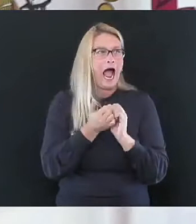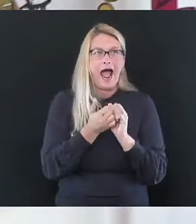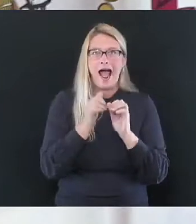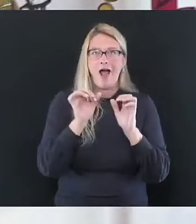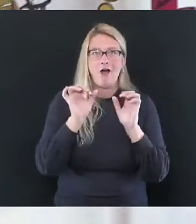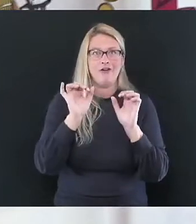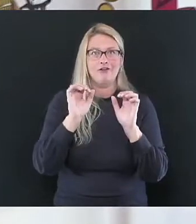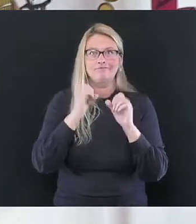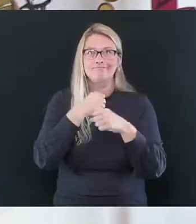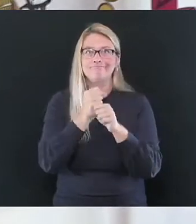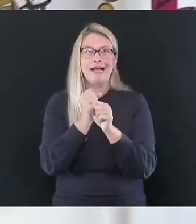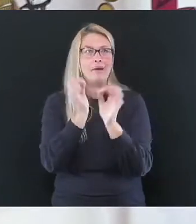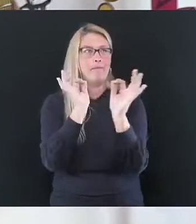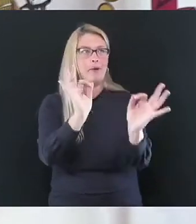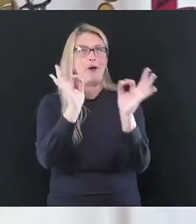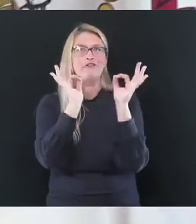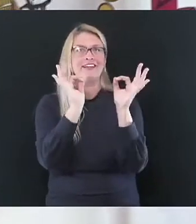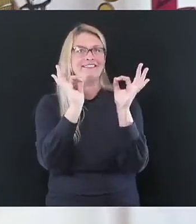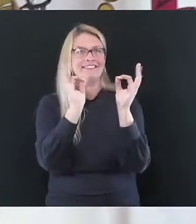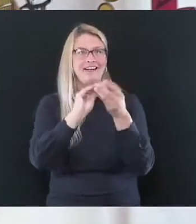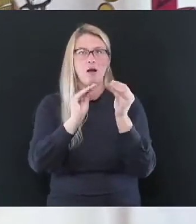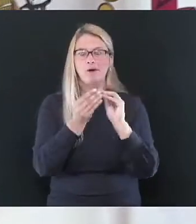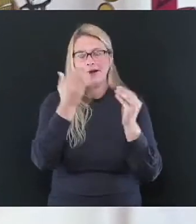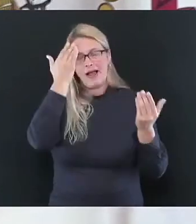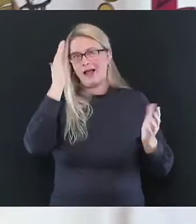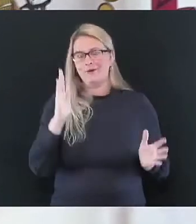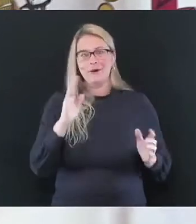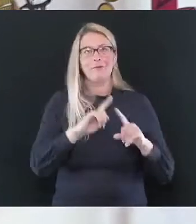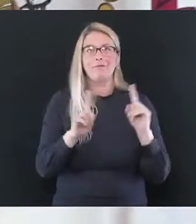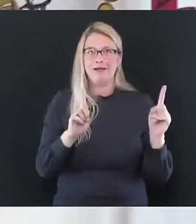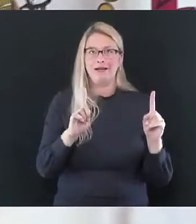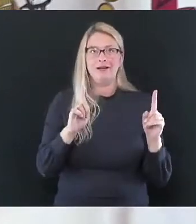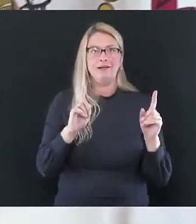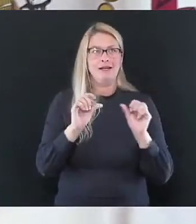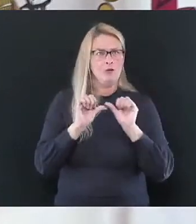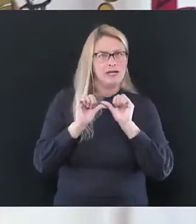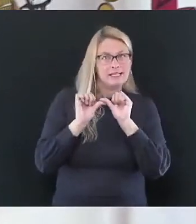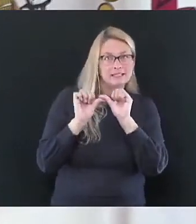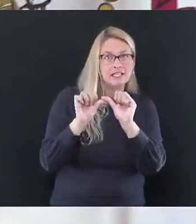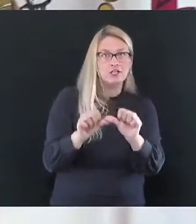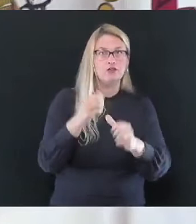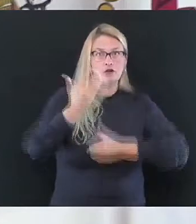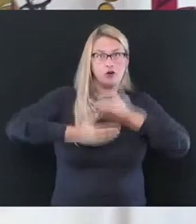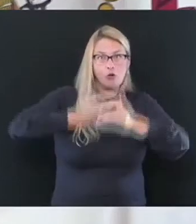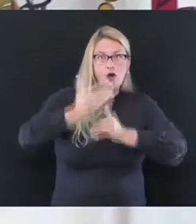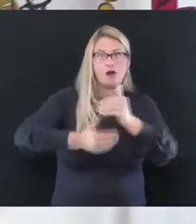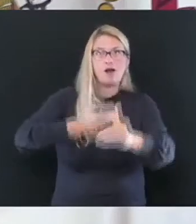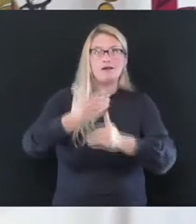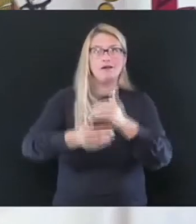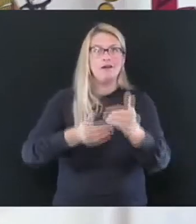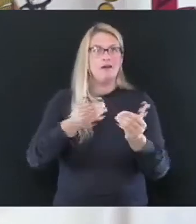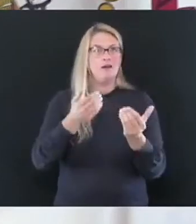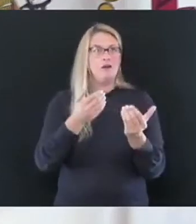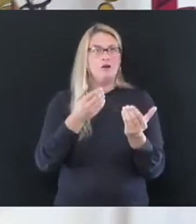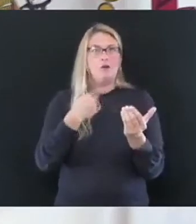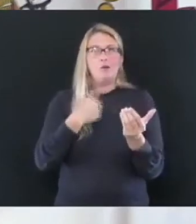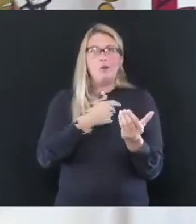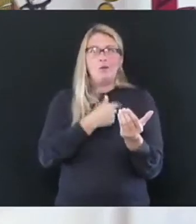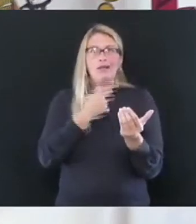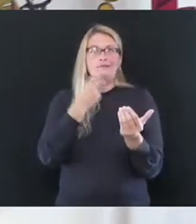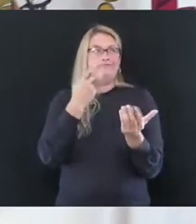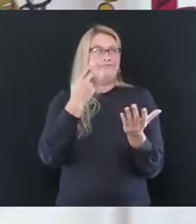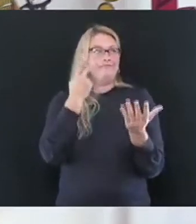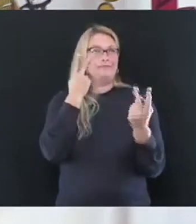absolutely perfect, but as we continue to go on and on, we continue to